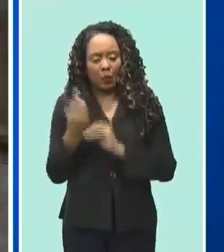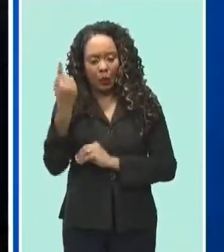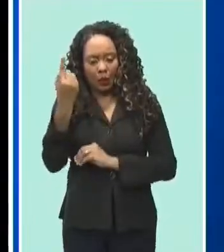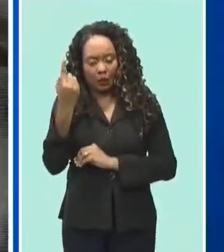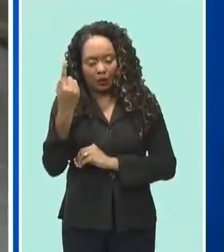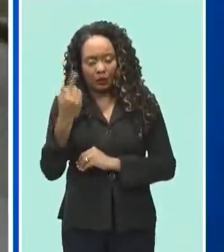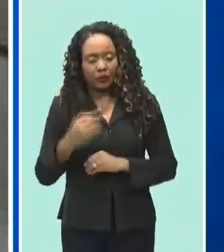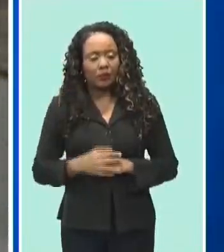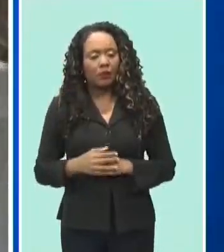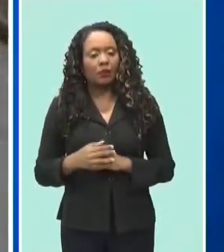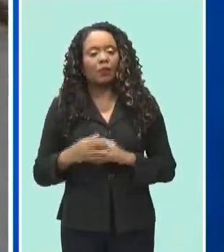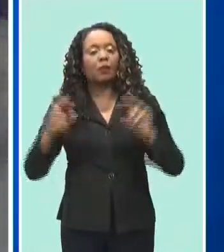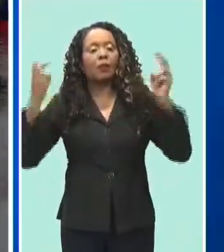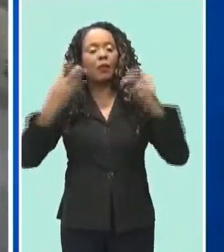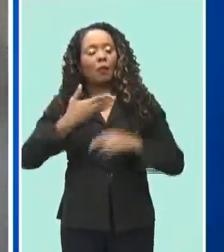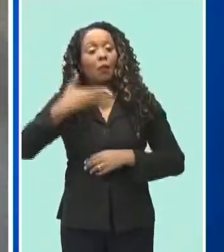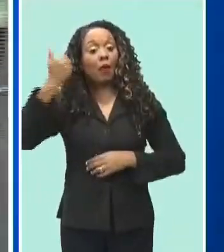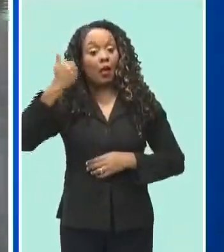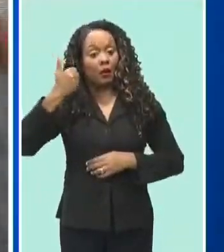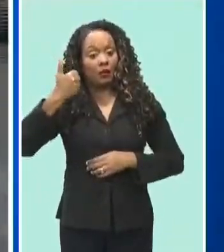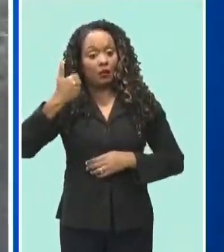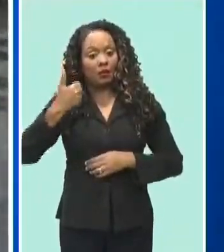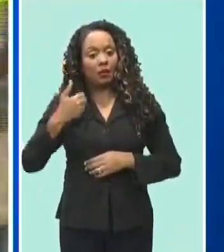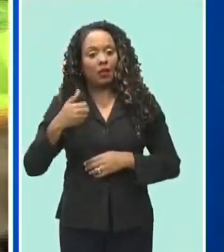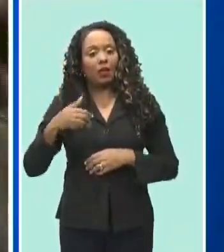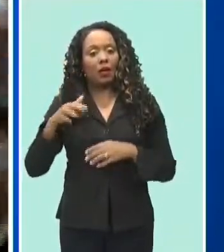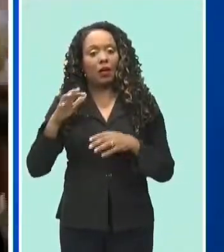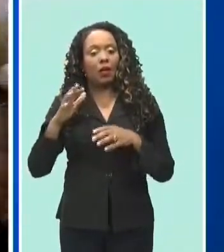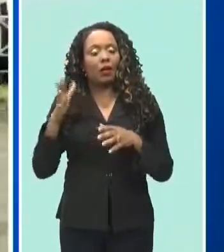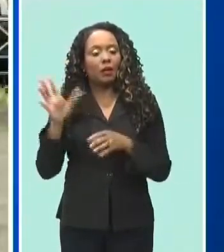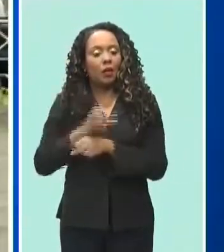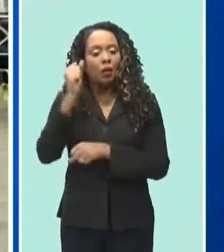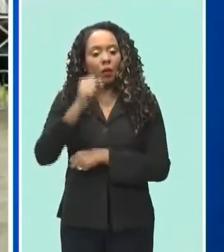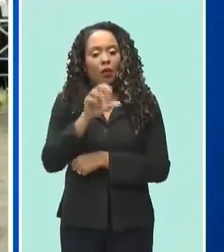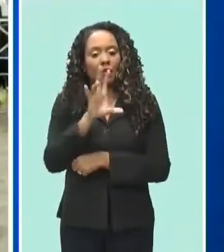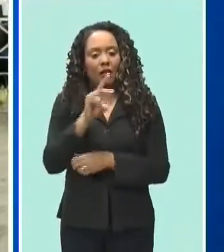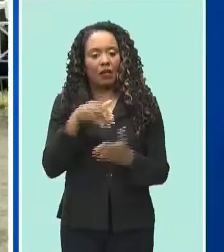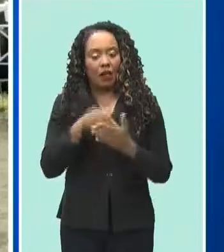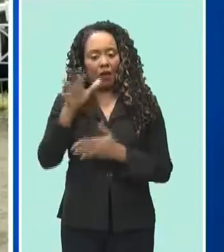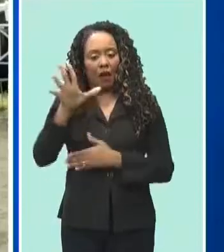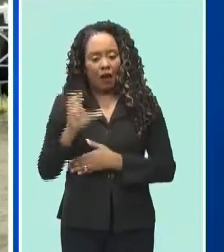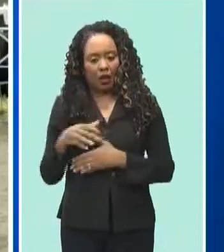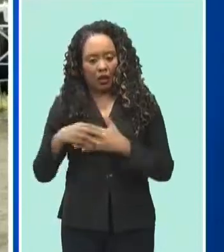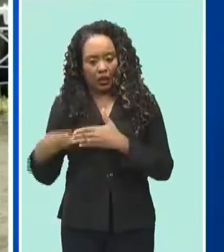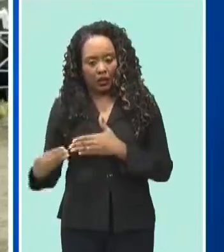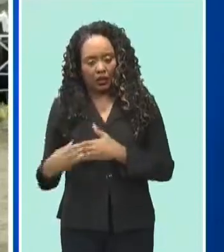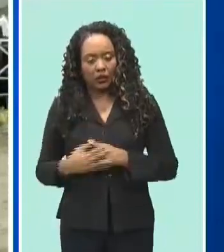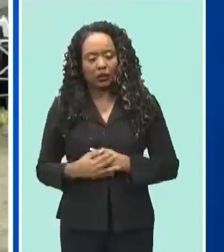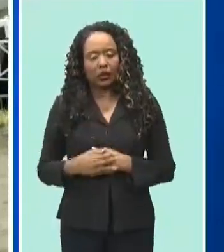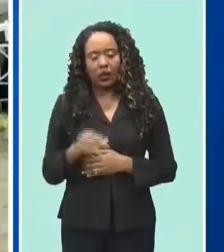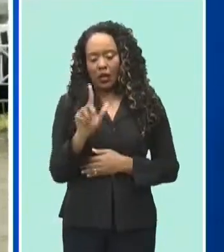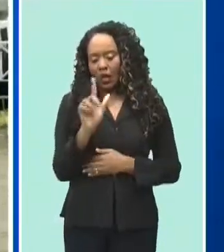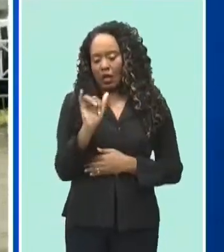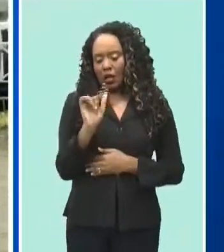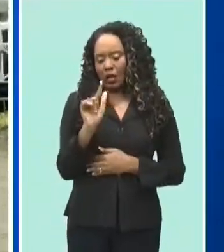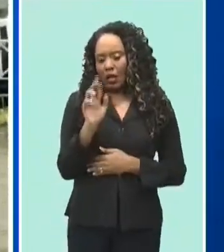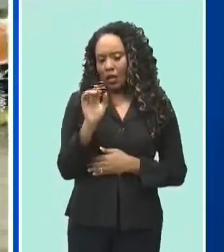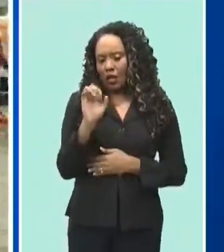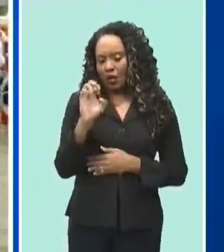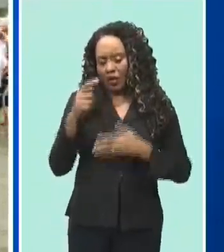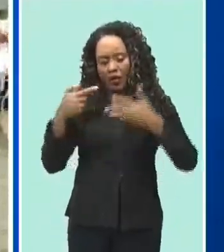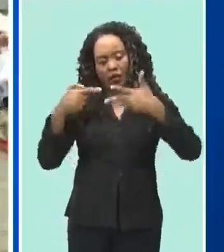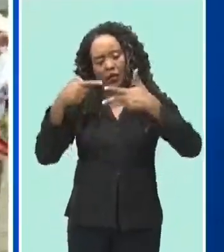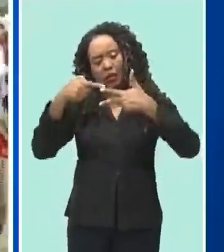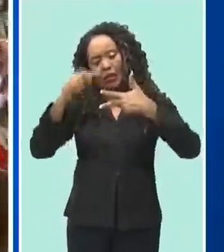was adjudged Tune of the Crop, earning the singer $7,500. Lil Rick took second and third spots with It Ain't Me.